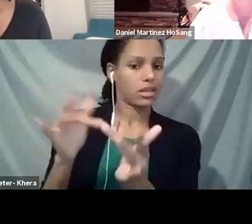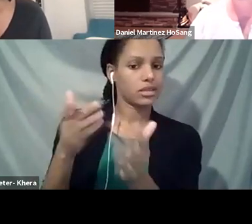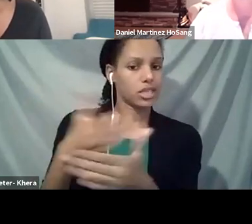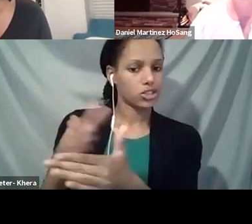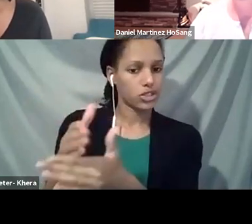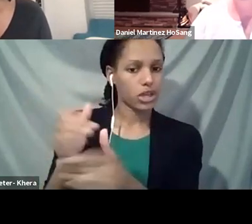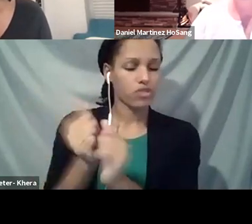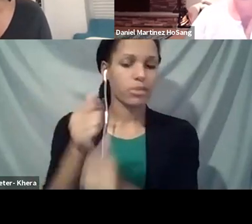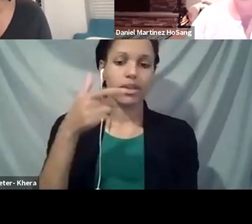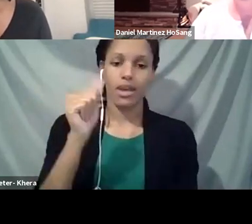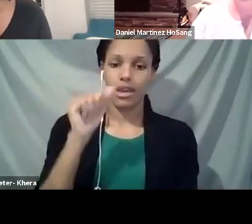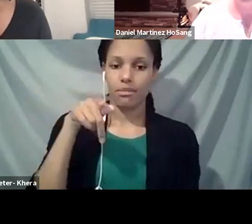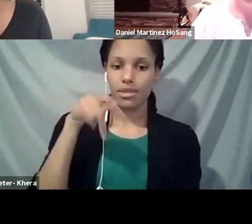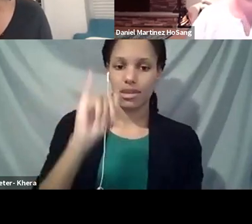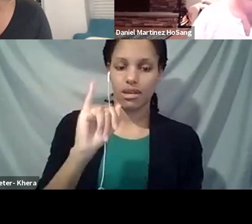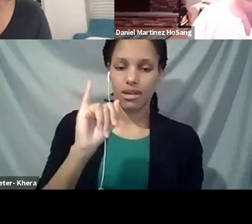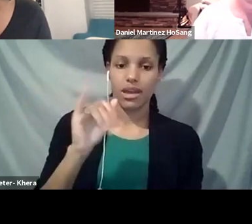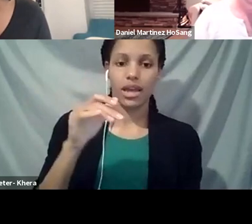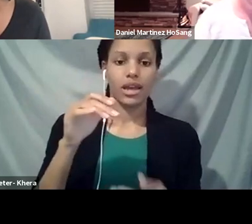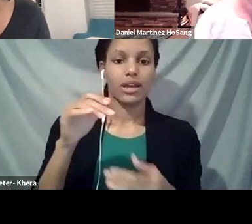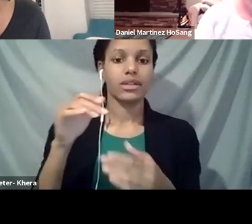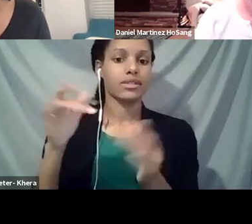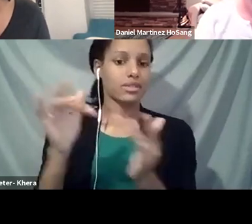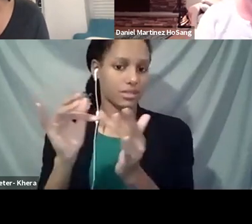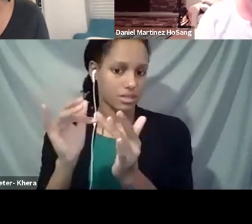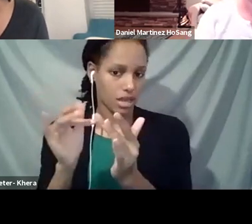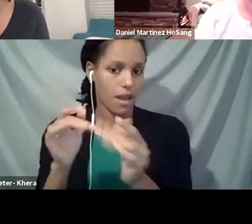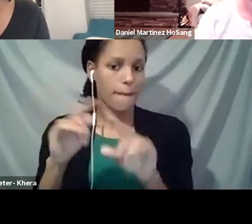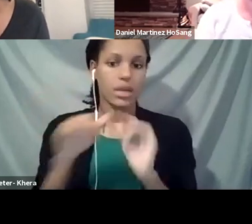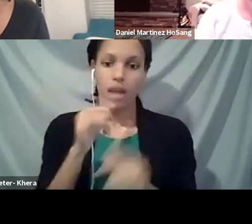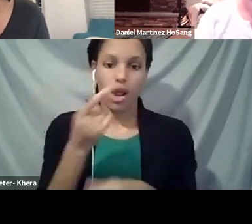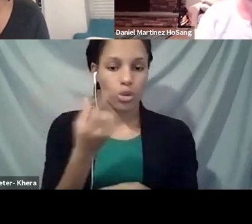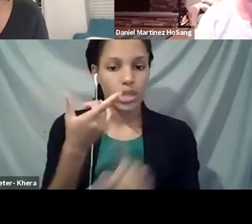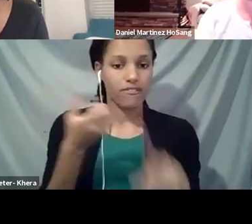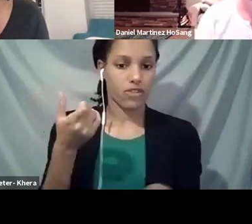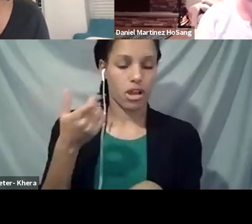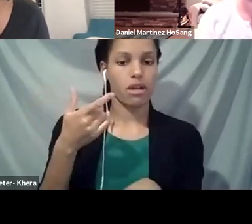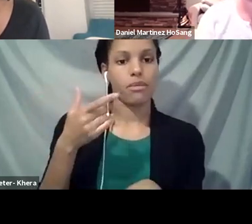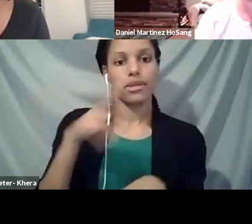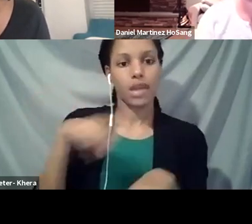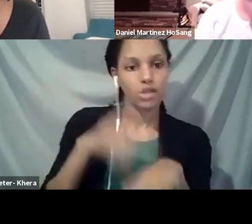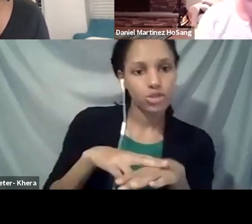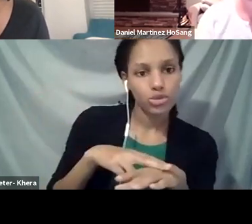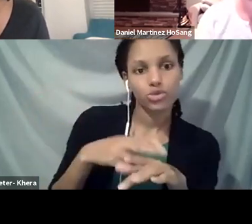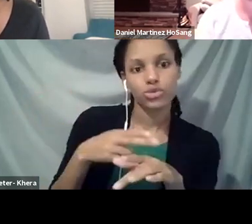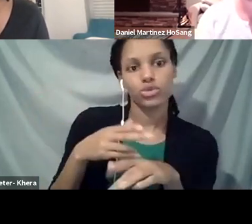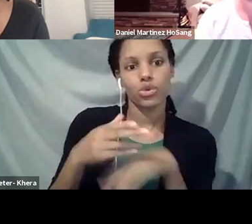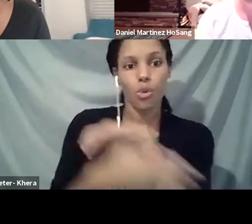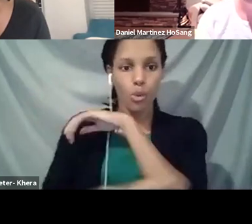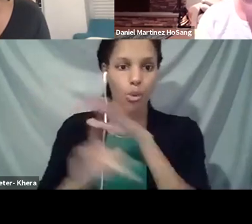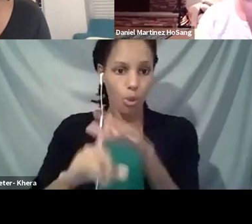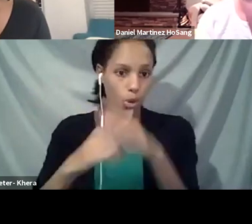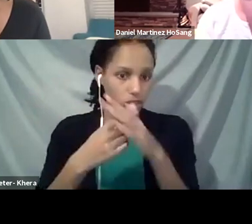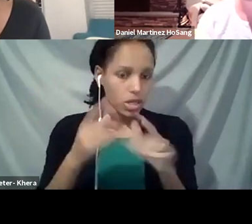site. And we disaggregate the data not only by national origin, but by age, by geography, by